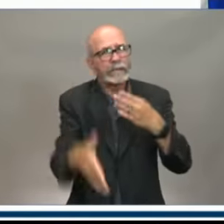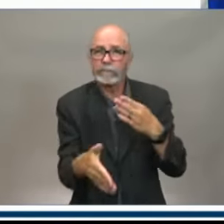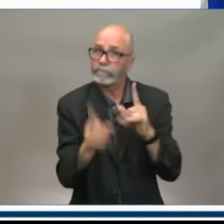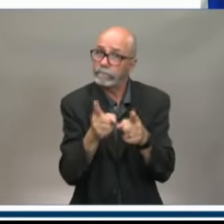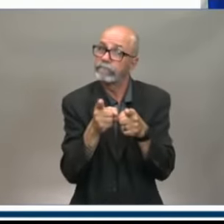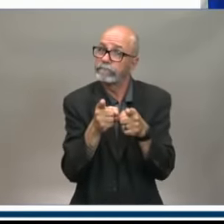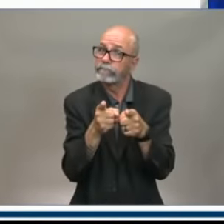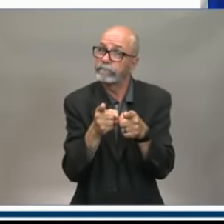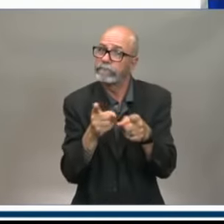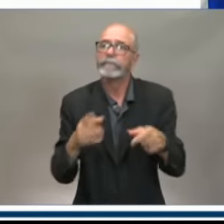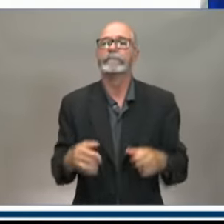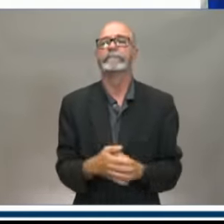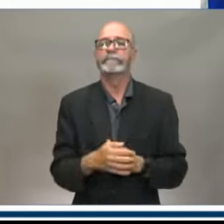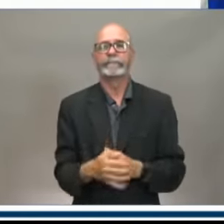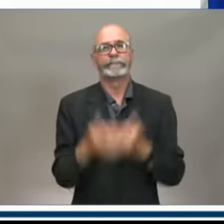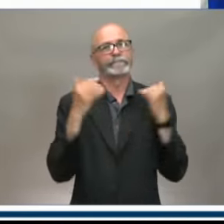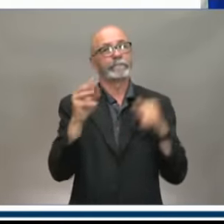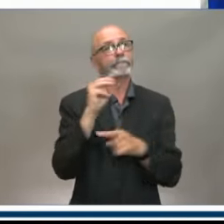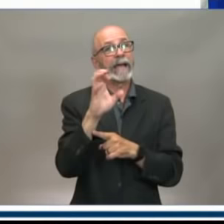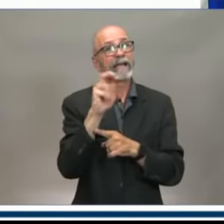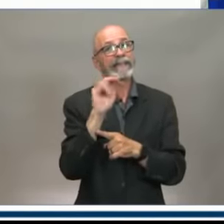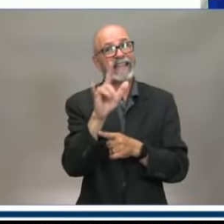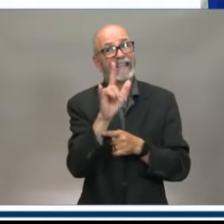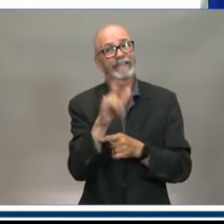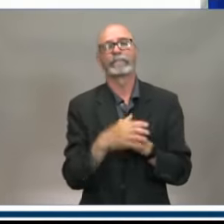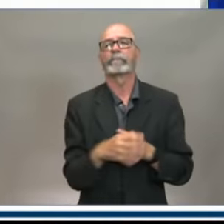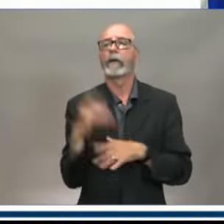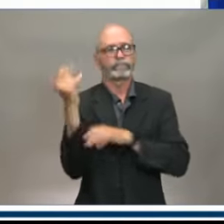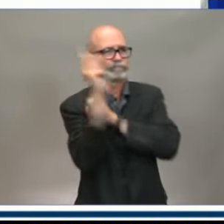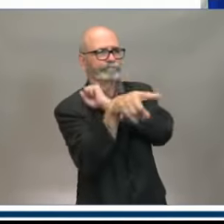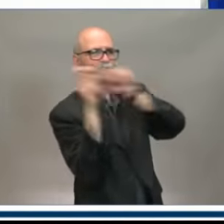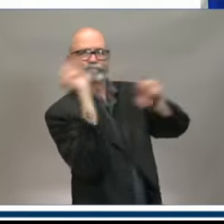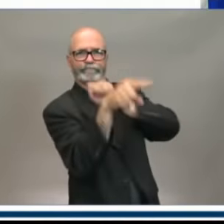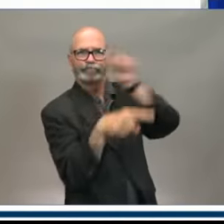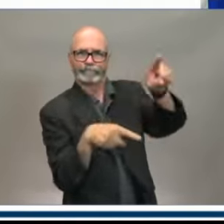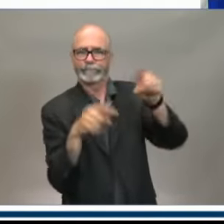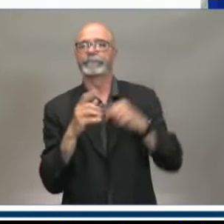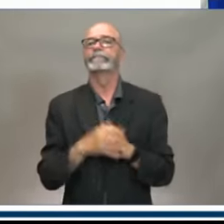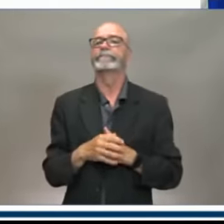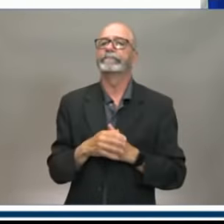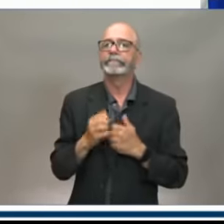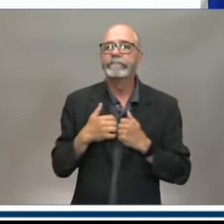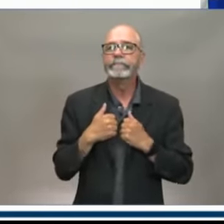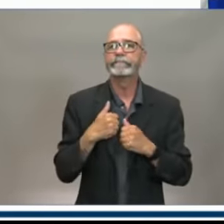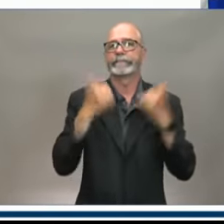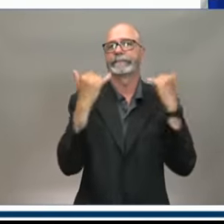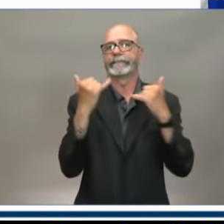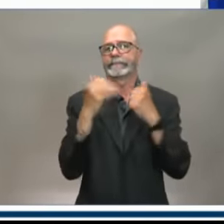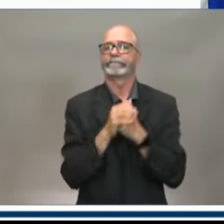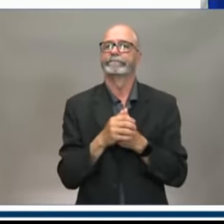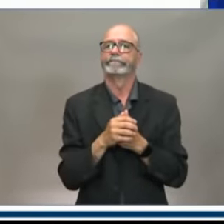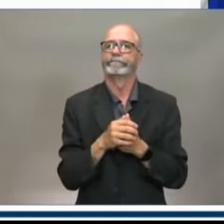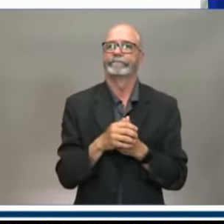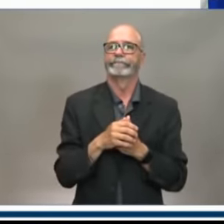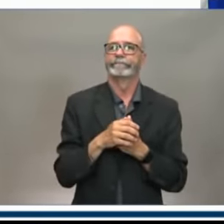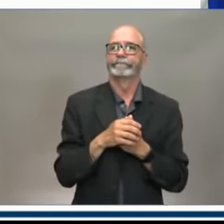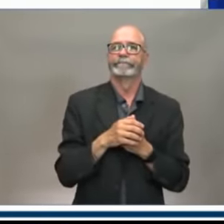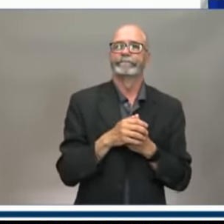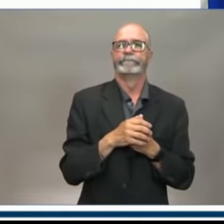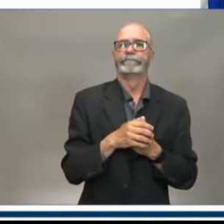be happy to answer any of the questions. Just a reminder, we'll take one question and one follow-up from reporters on the phone in the allotted time that we